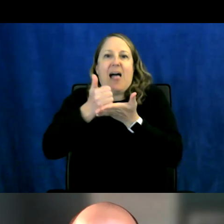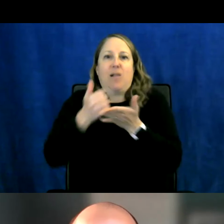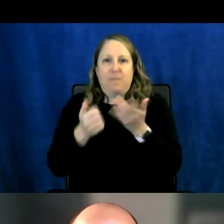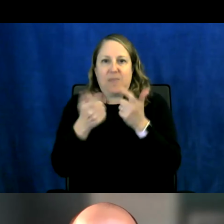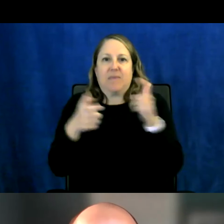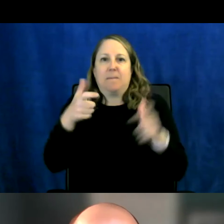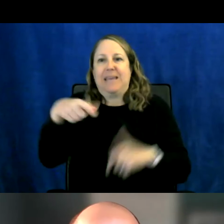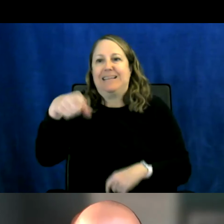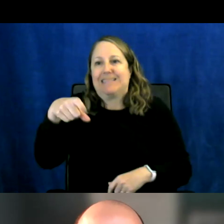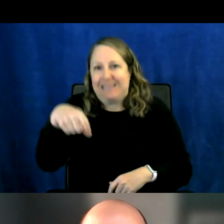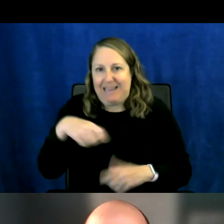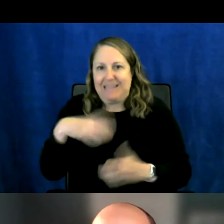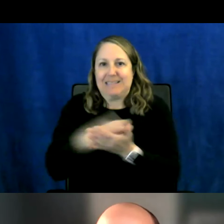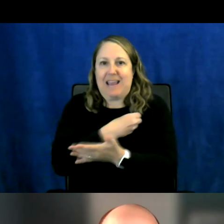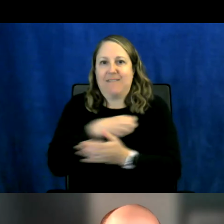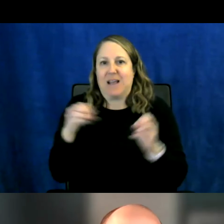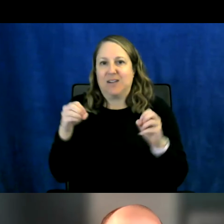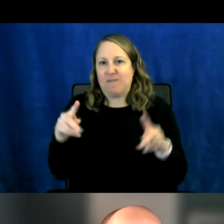us.